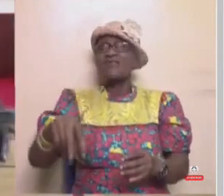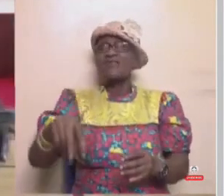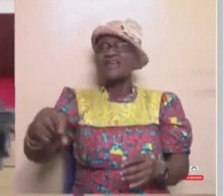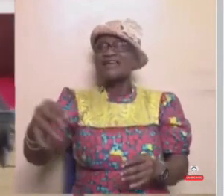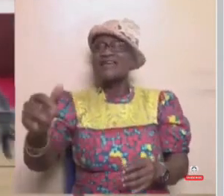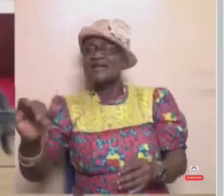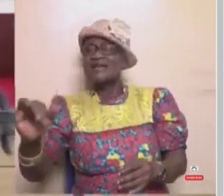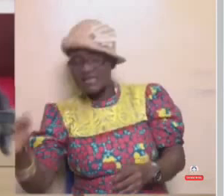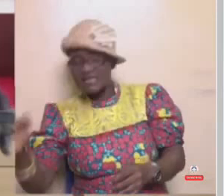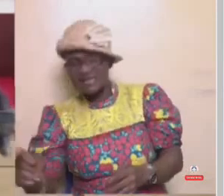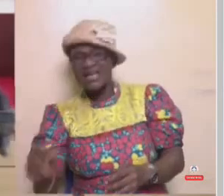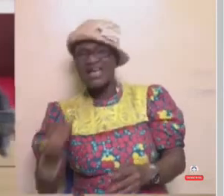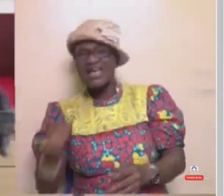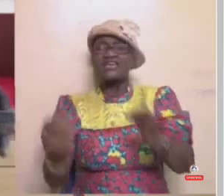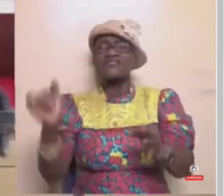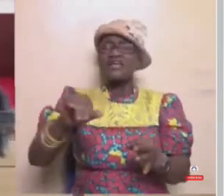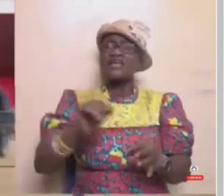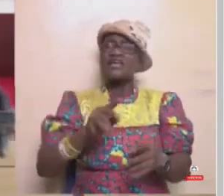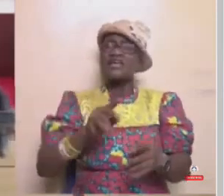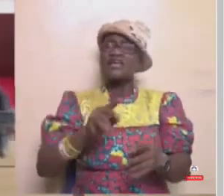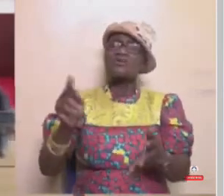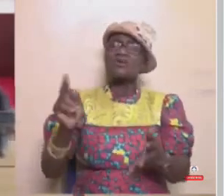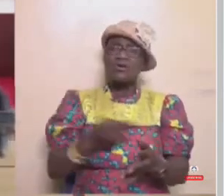we shall but die.